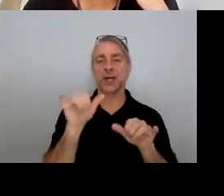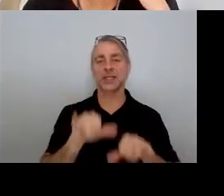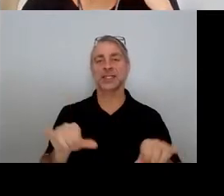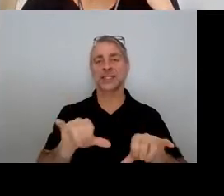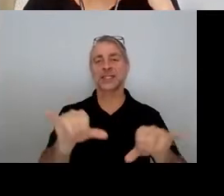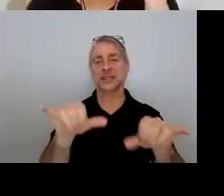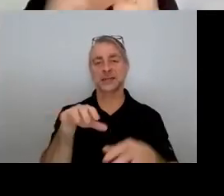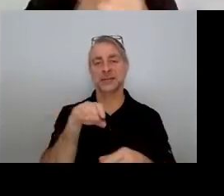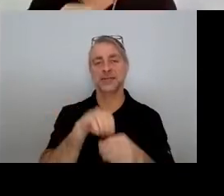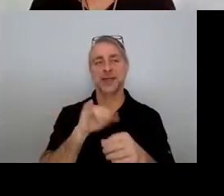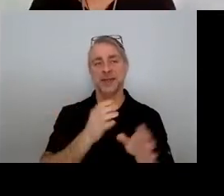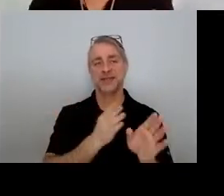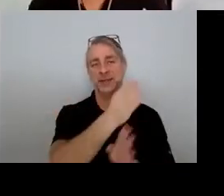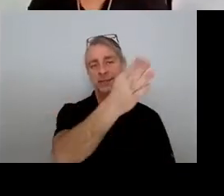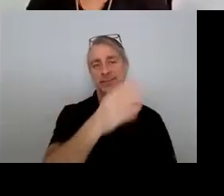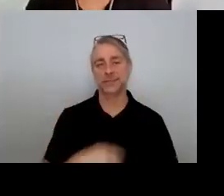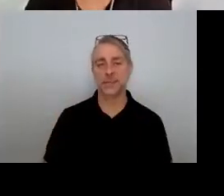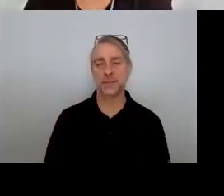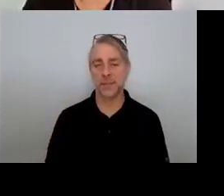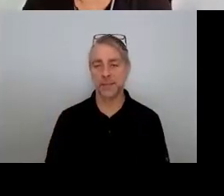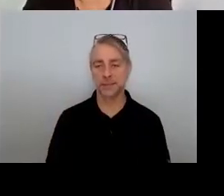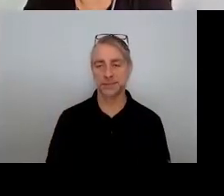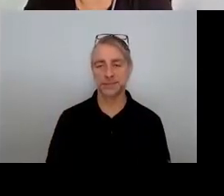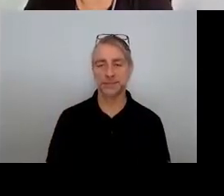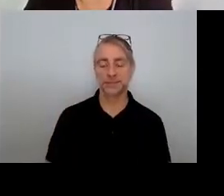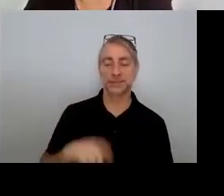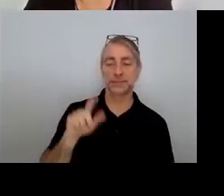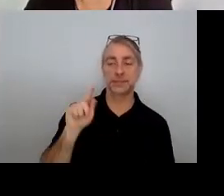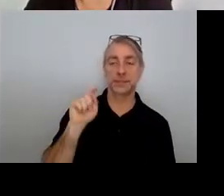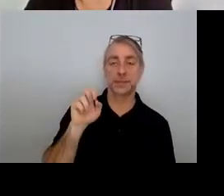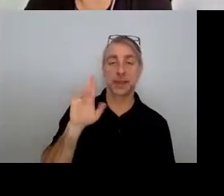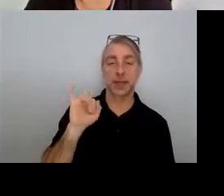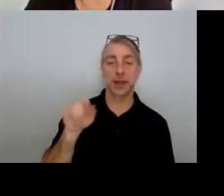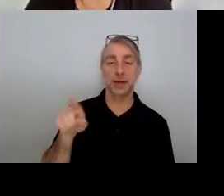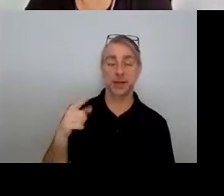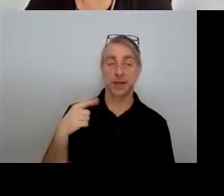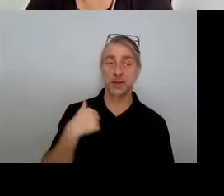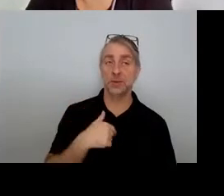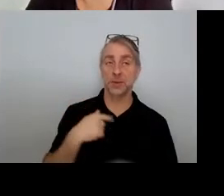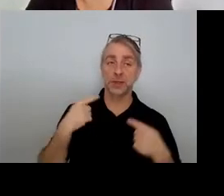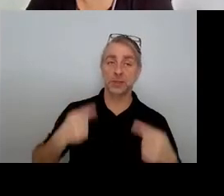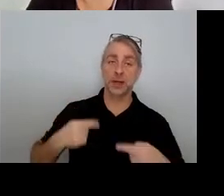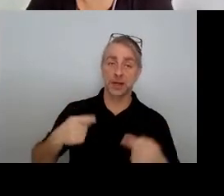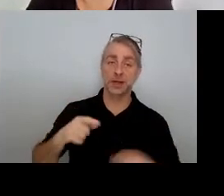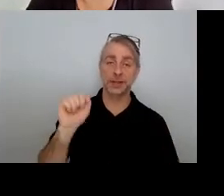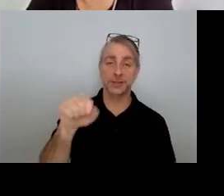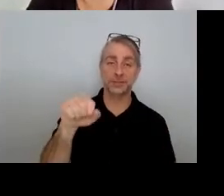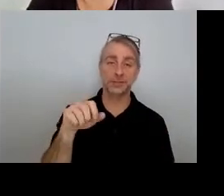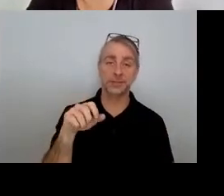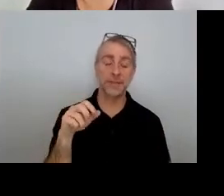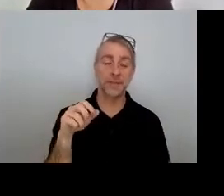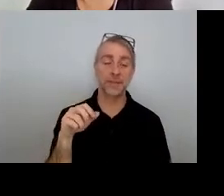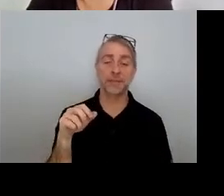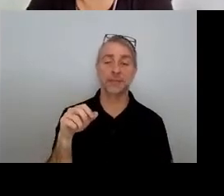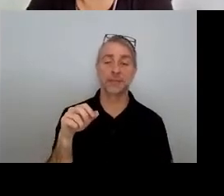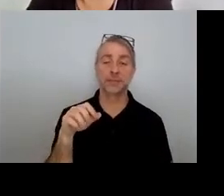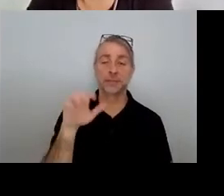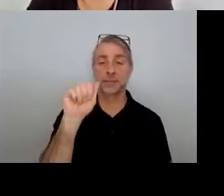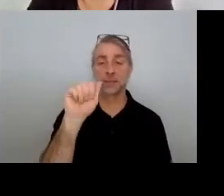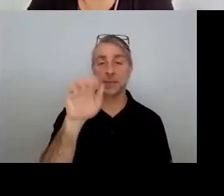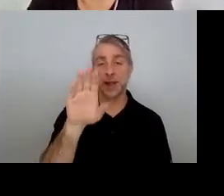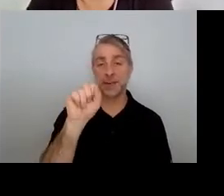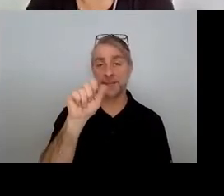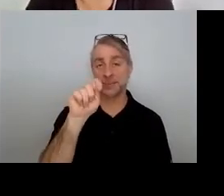discipline? Yeah, I mean, I think that we struggle with that. One thing that, is very clear is that, abstracts are